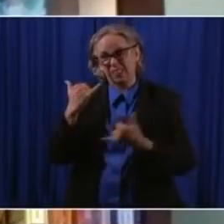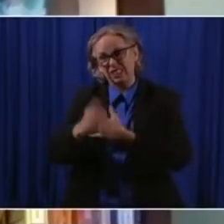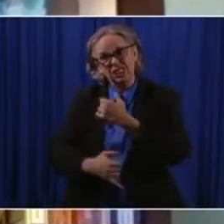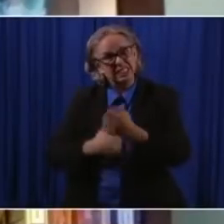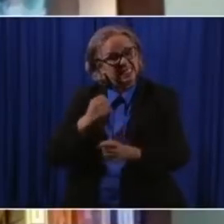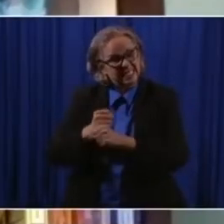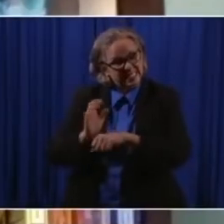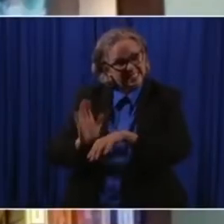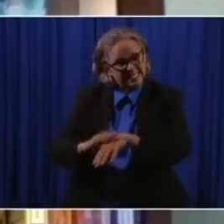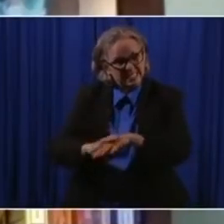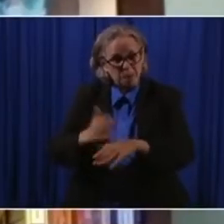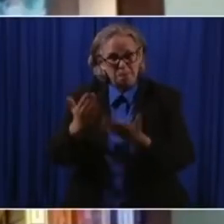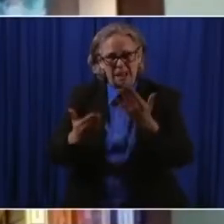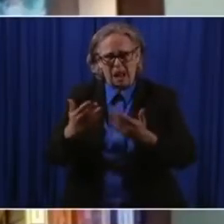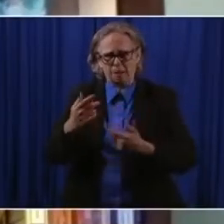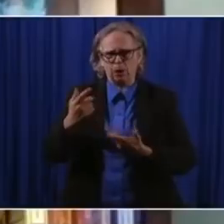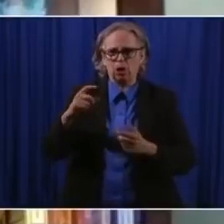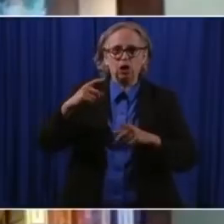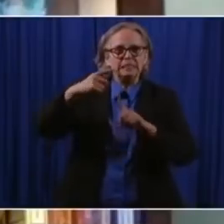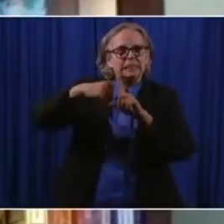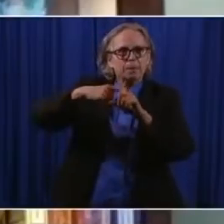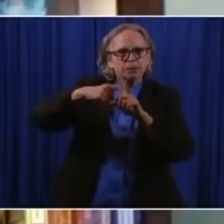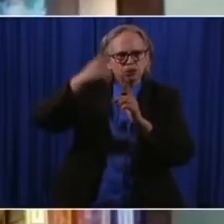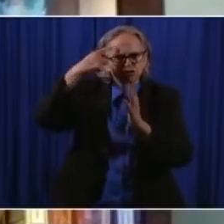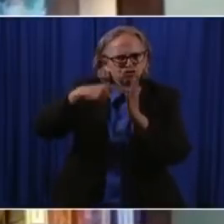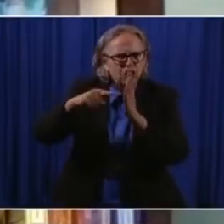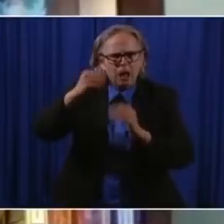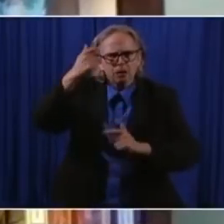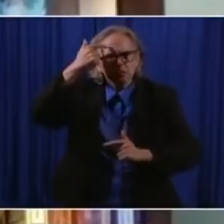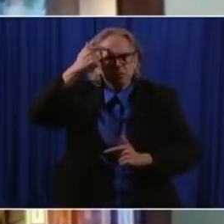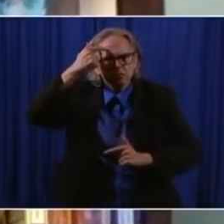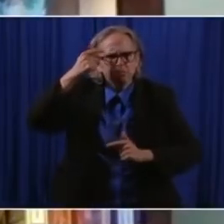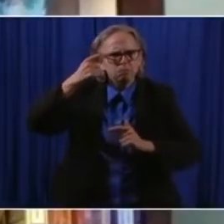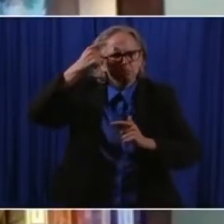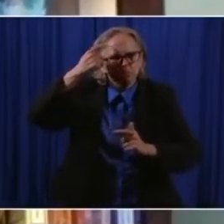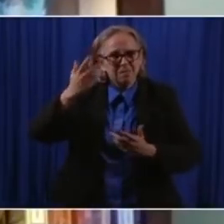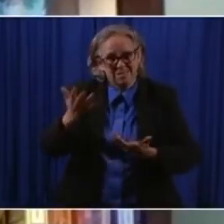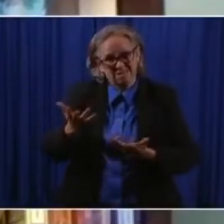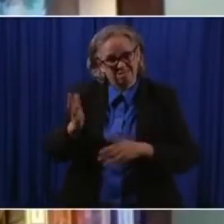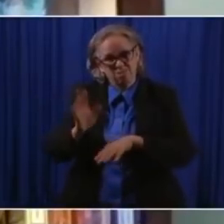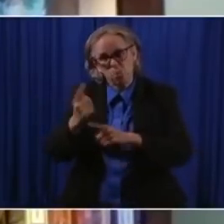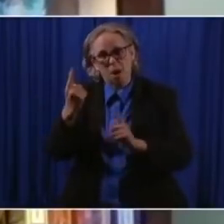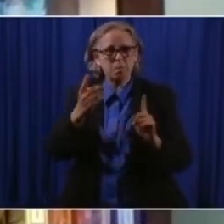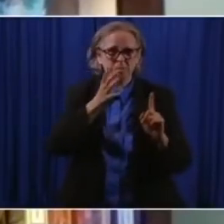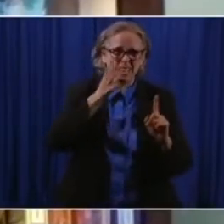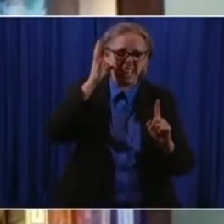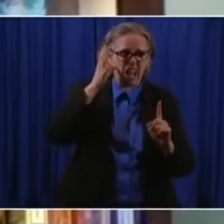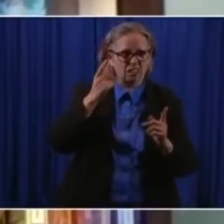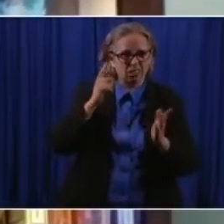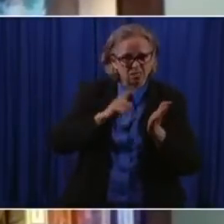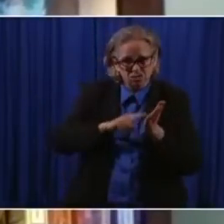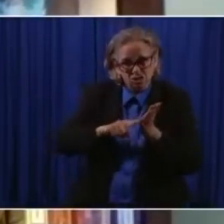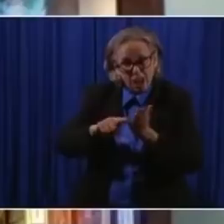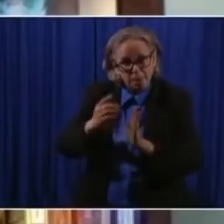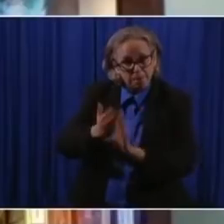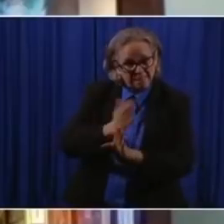checked every day. We certainly want parents checking their temperatures at home before sending them, and they may get their temperature checked again at school, just depending